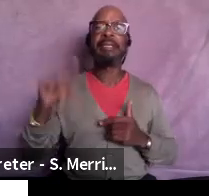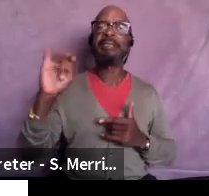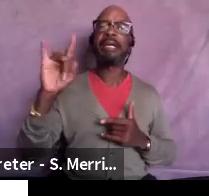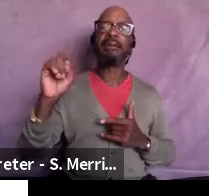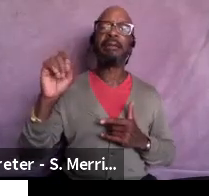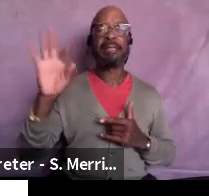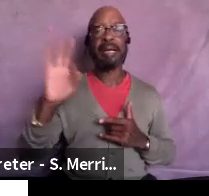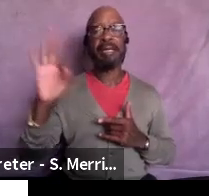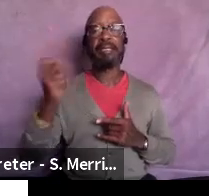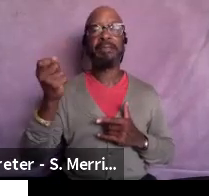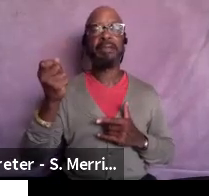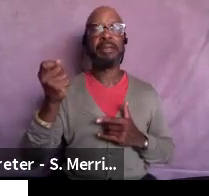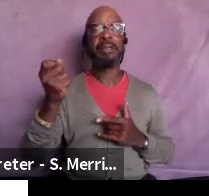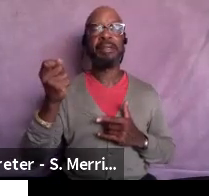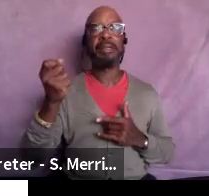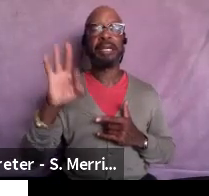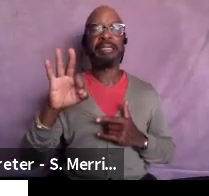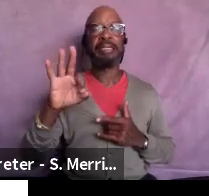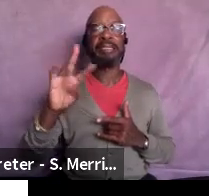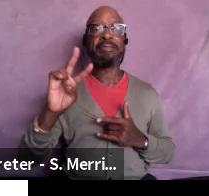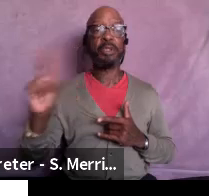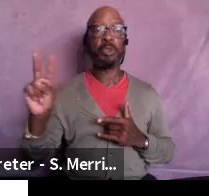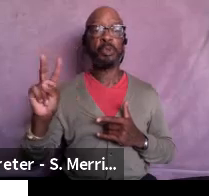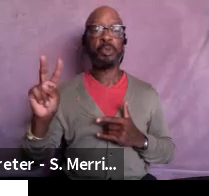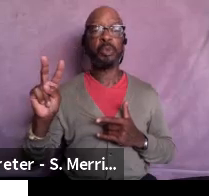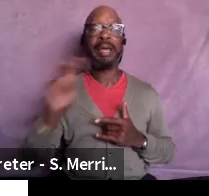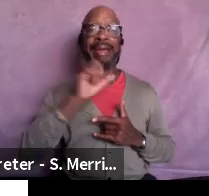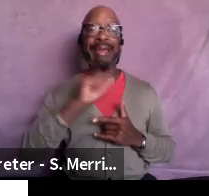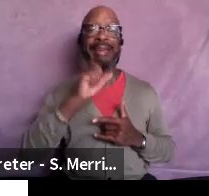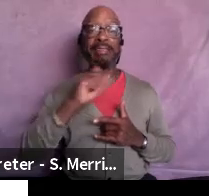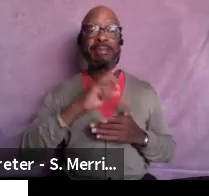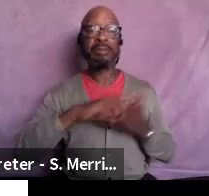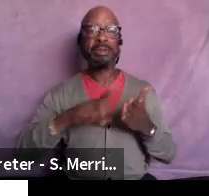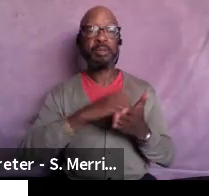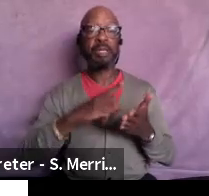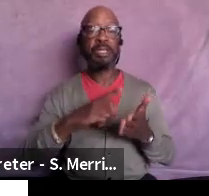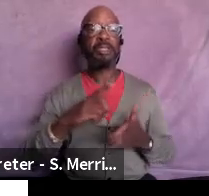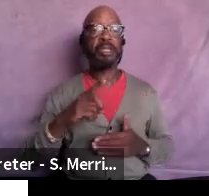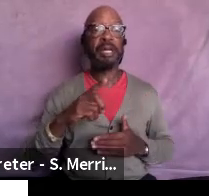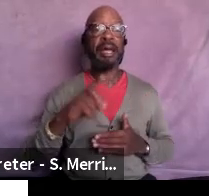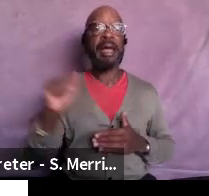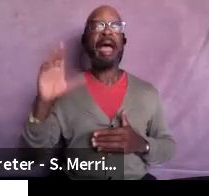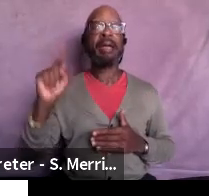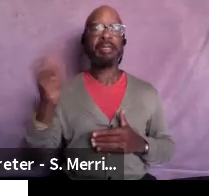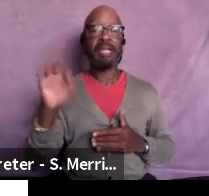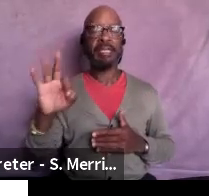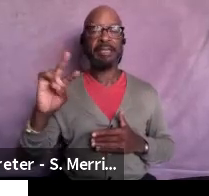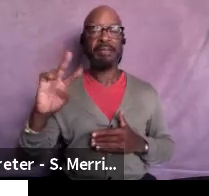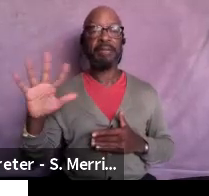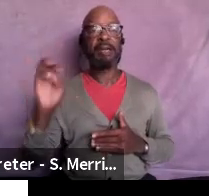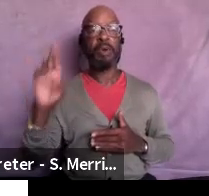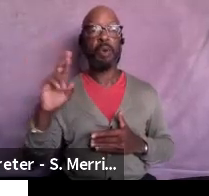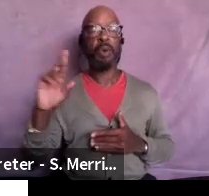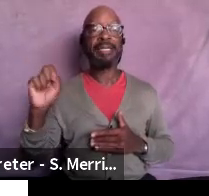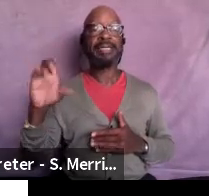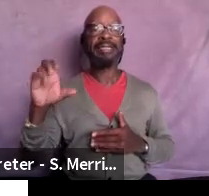1972, the Age Discrimination Act of 1975, or Section 504 of the